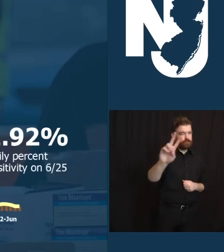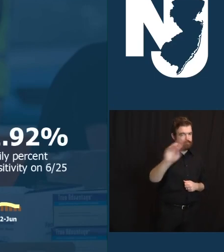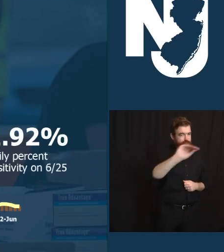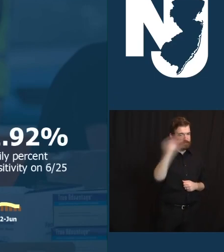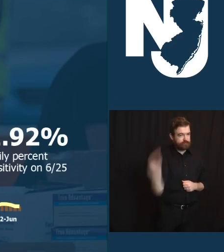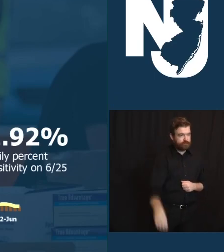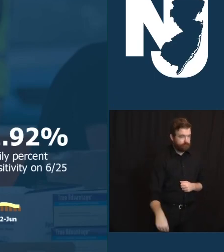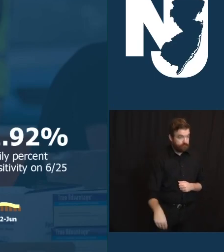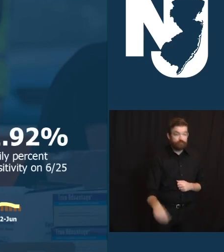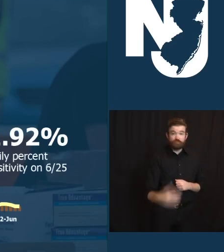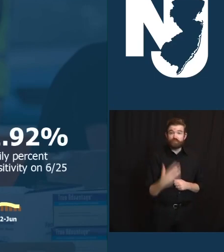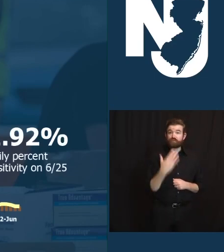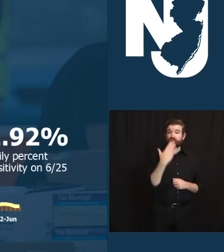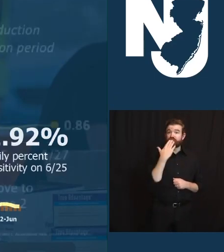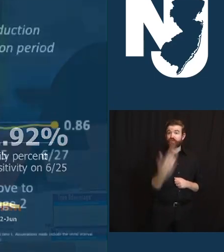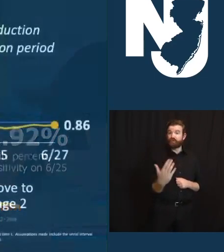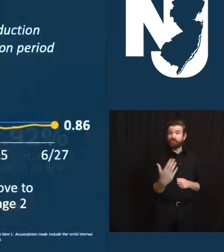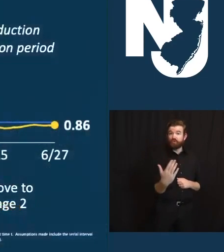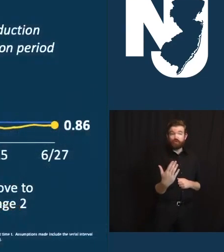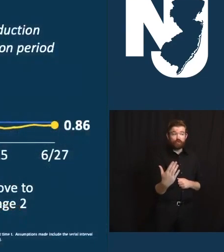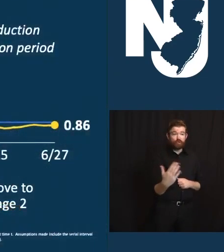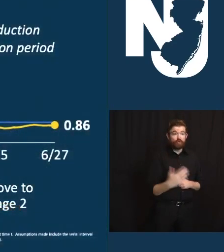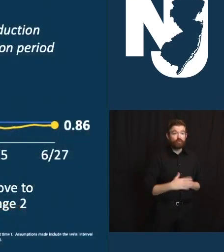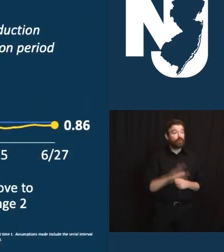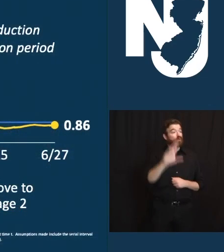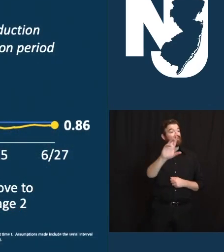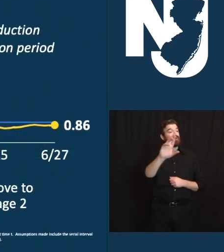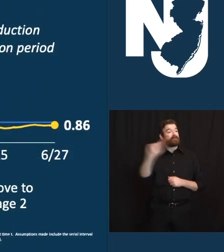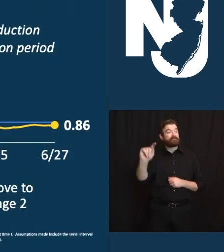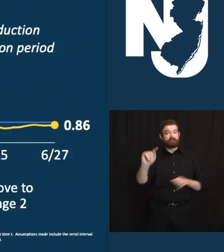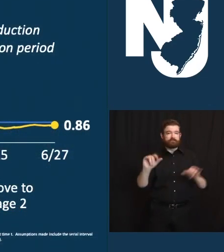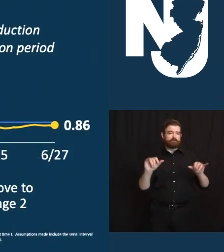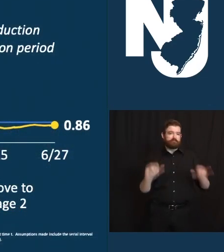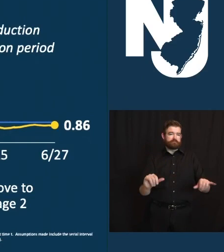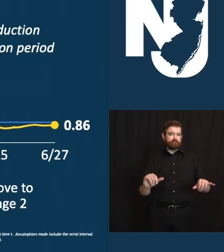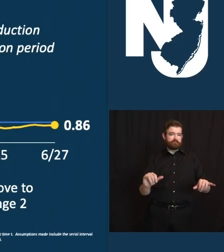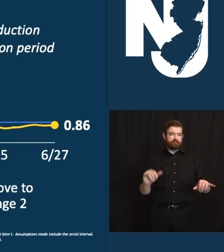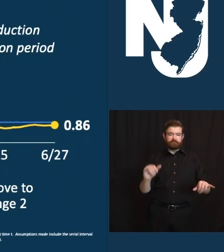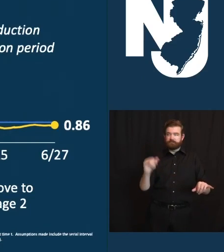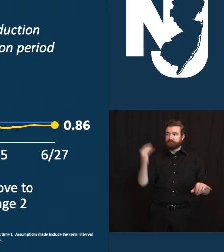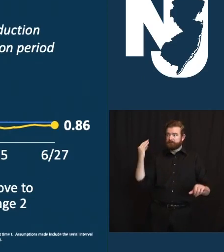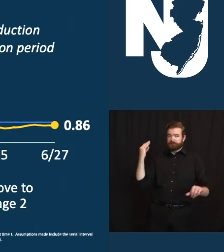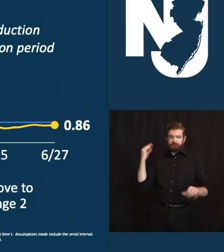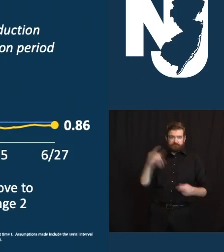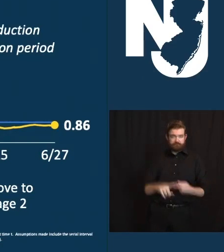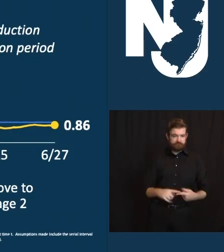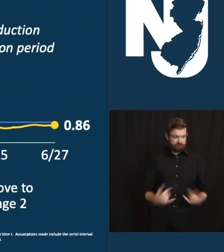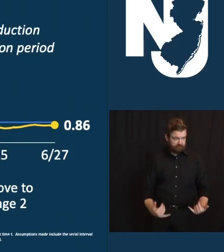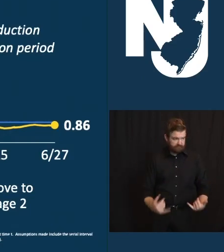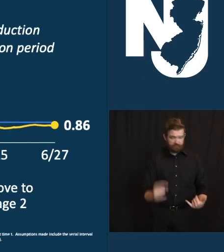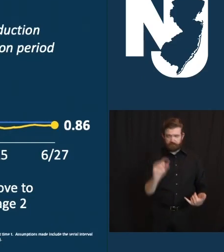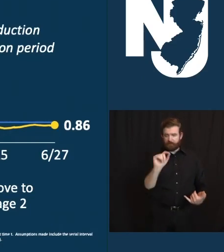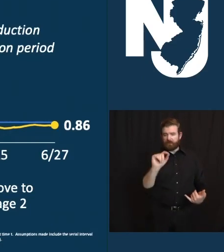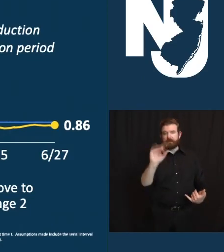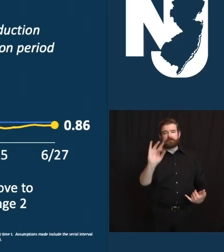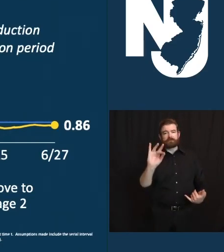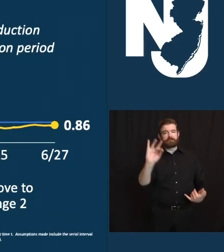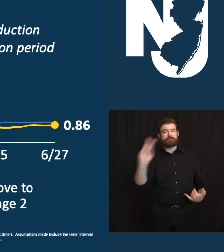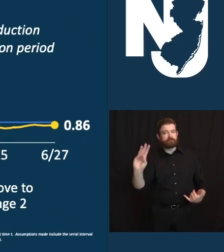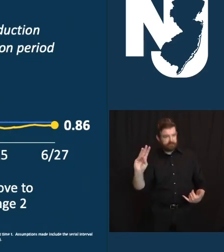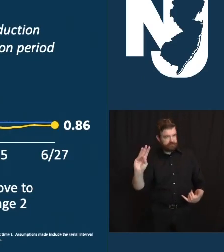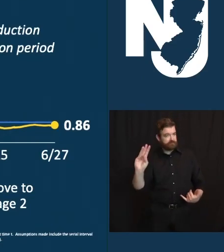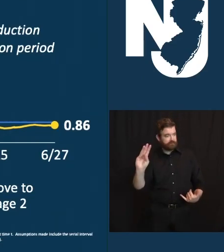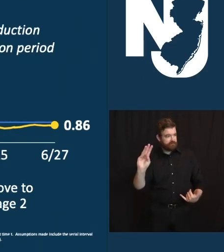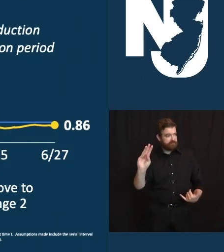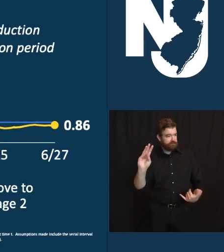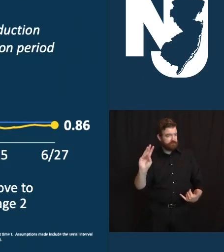good sign. And the rate of transmission remains unchanged from Friday at 0.86. And if you need a reason for why we cannot let